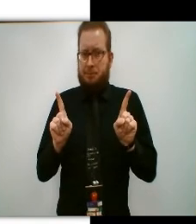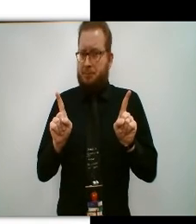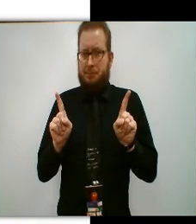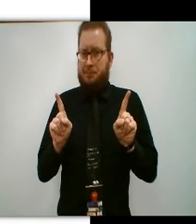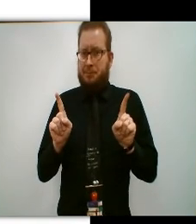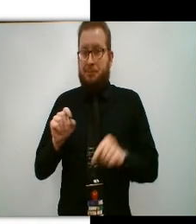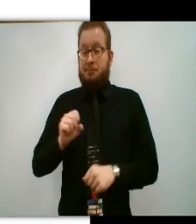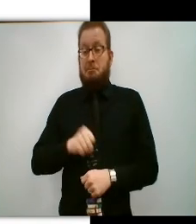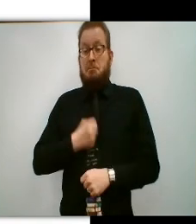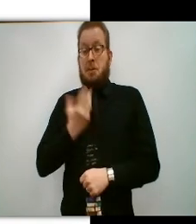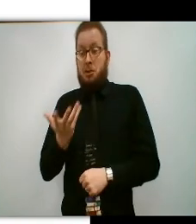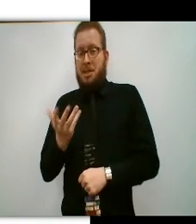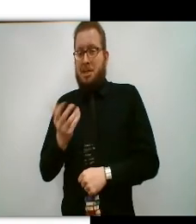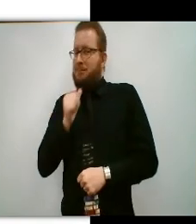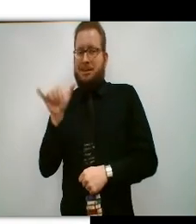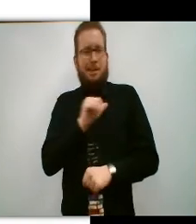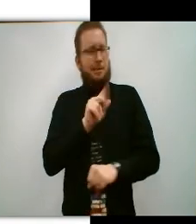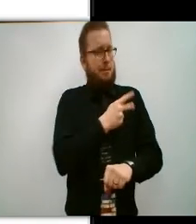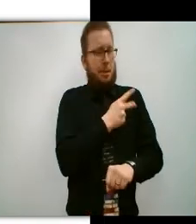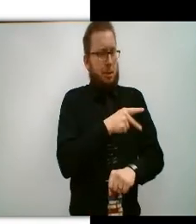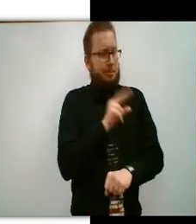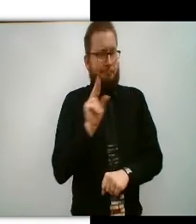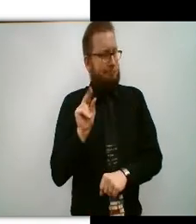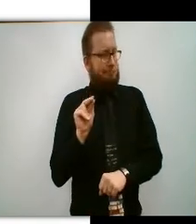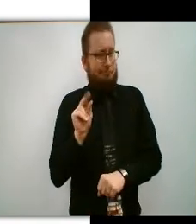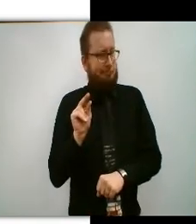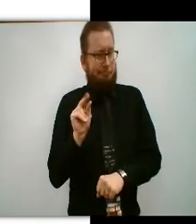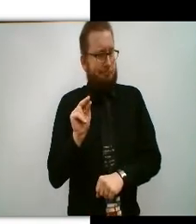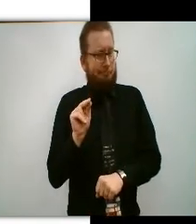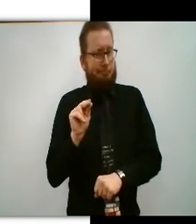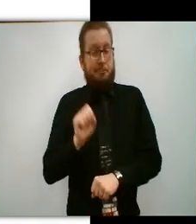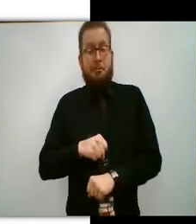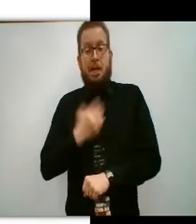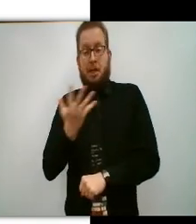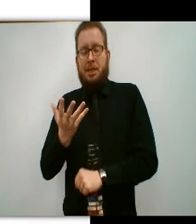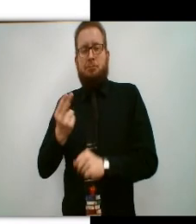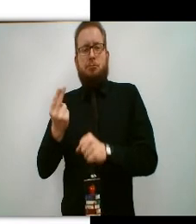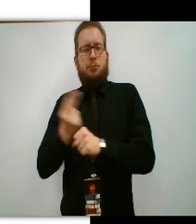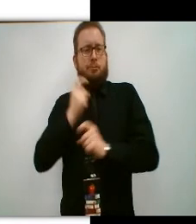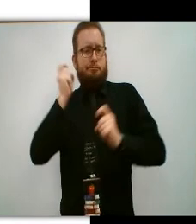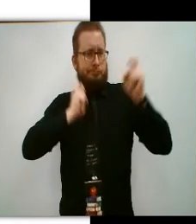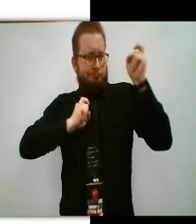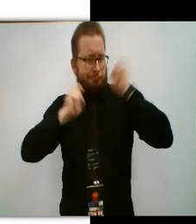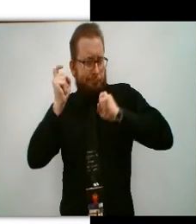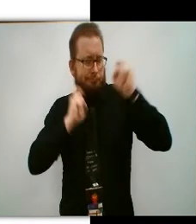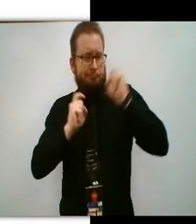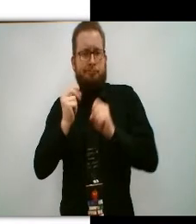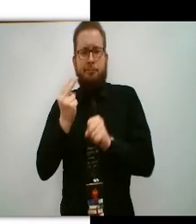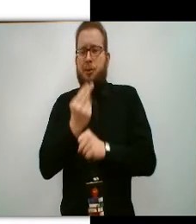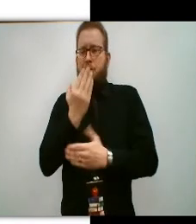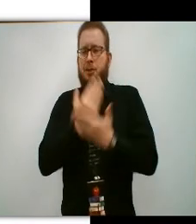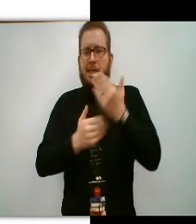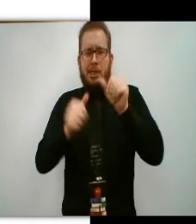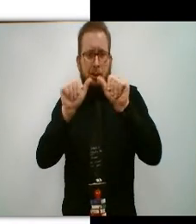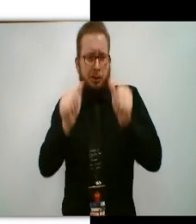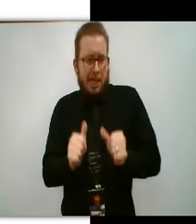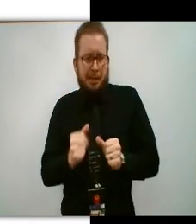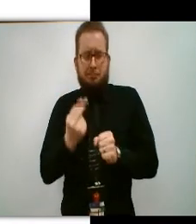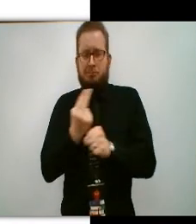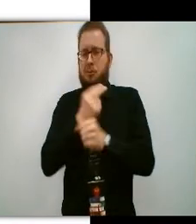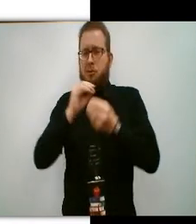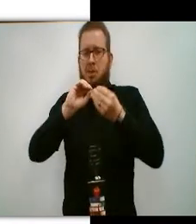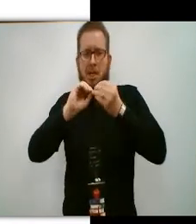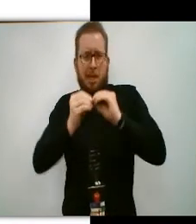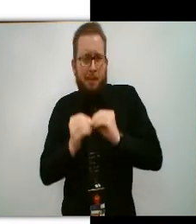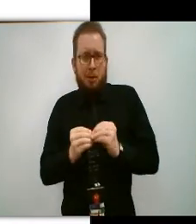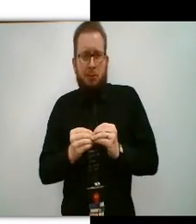deaf. It's completely different. ASL poetry is not the same as written poetry. ASL poetry has more facial